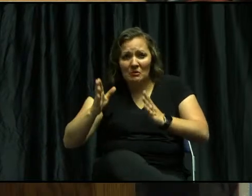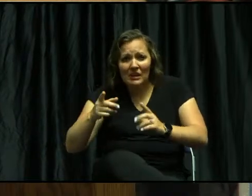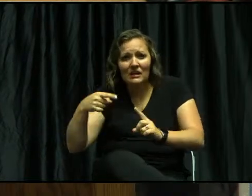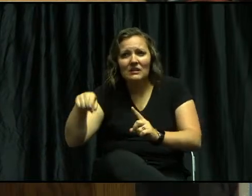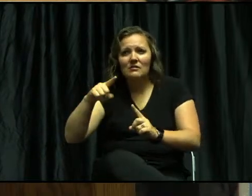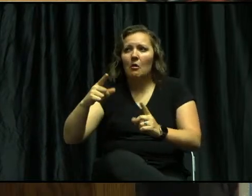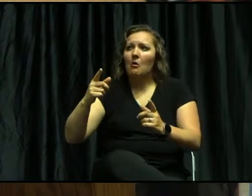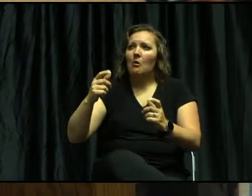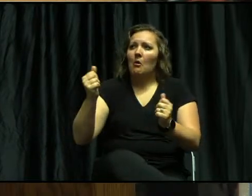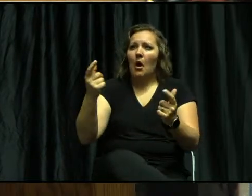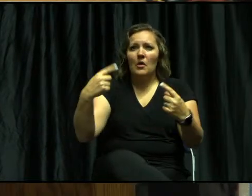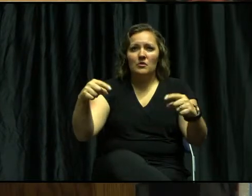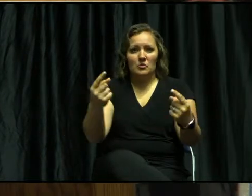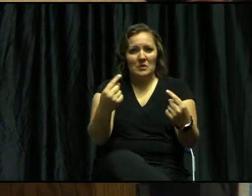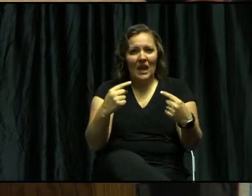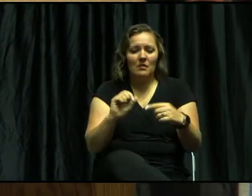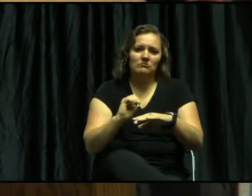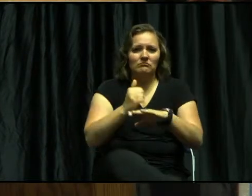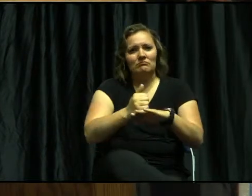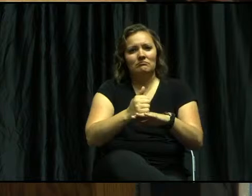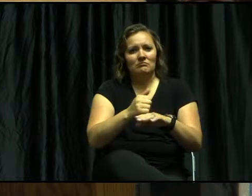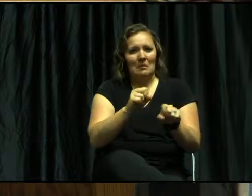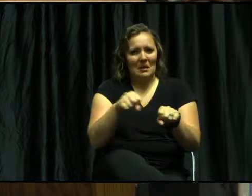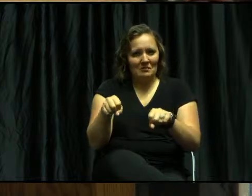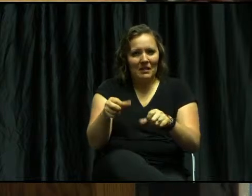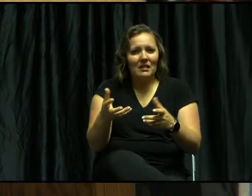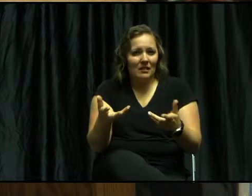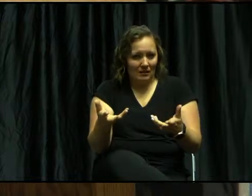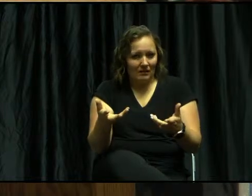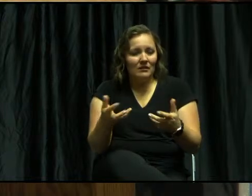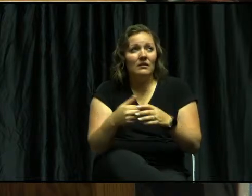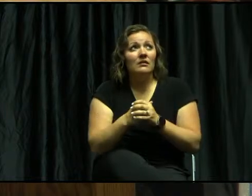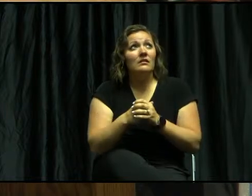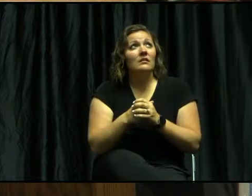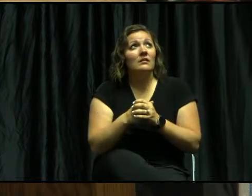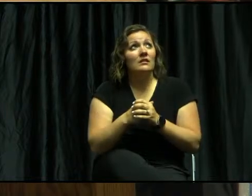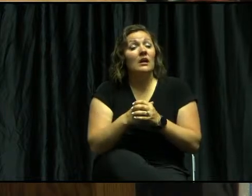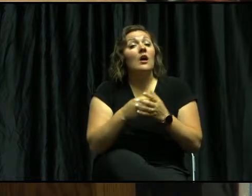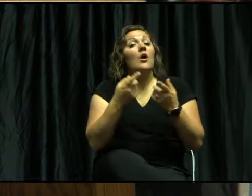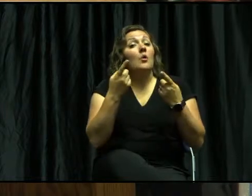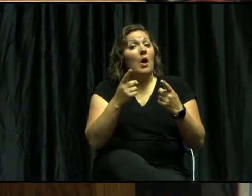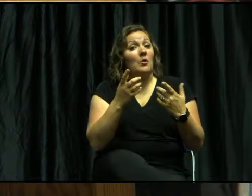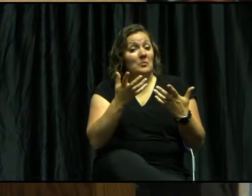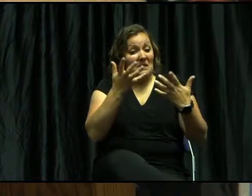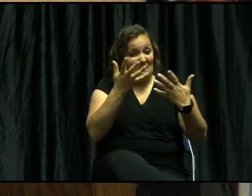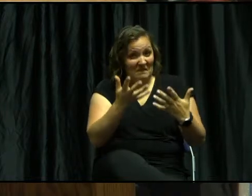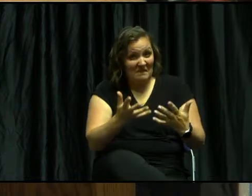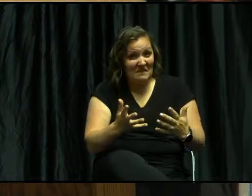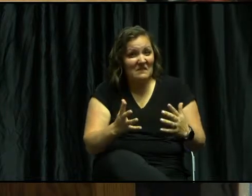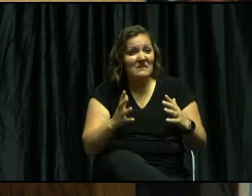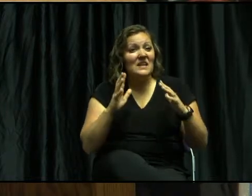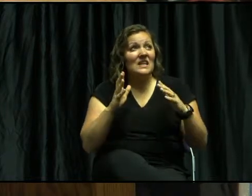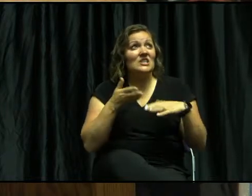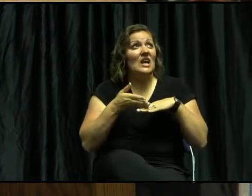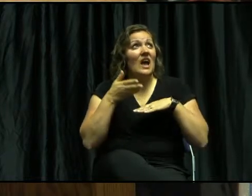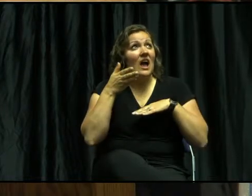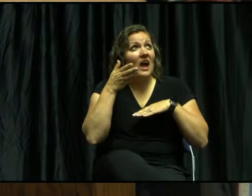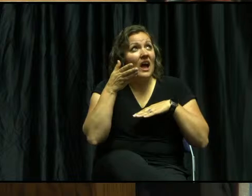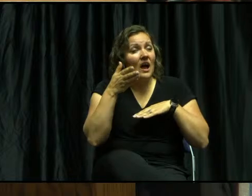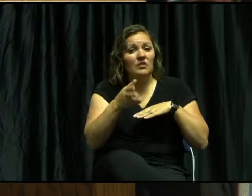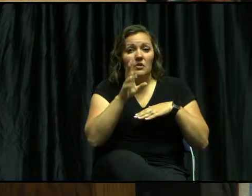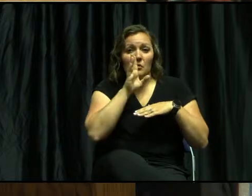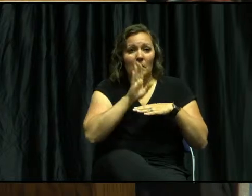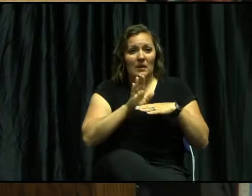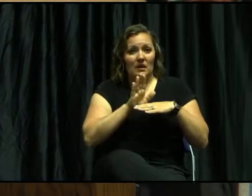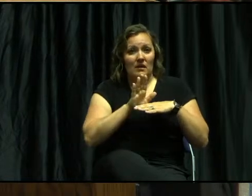made this event possible. We will, as we conclude the ceremony, afterwards there is a